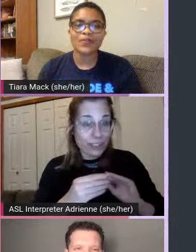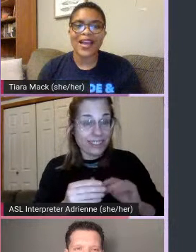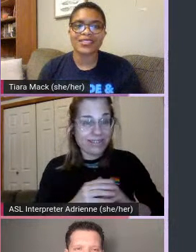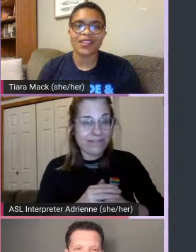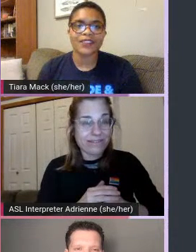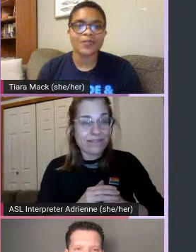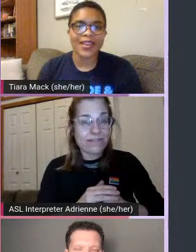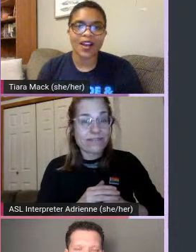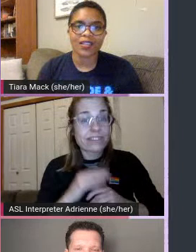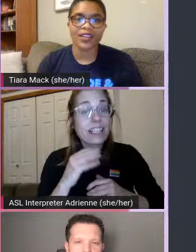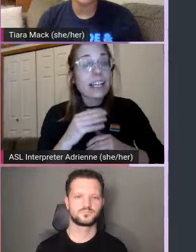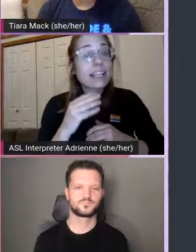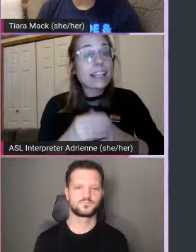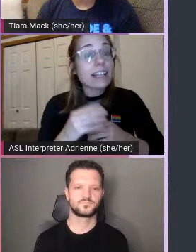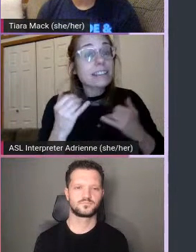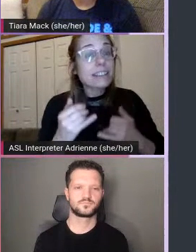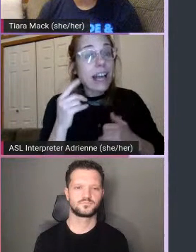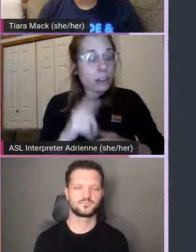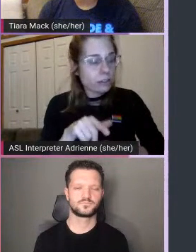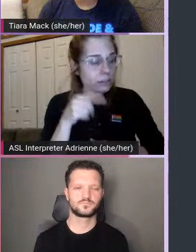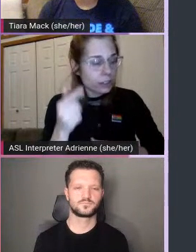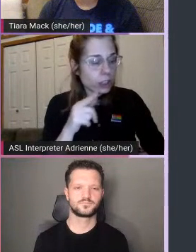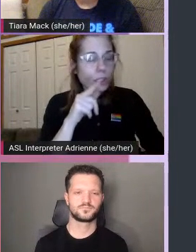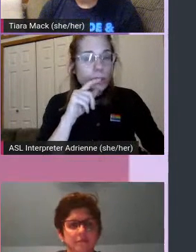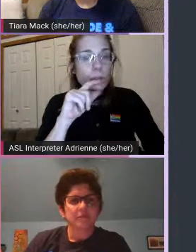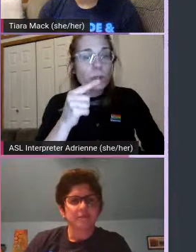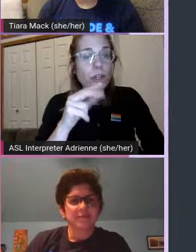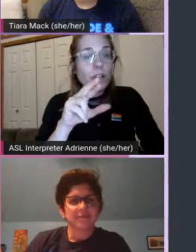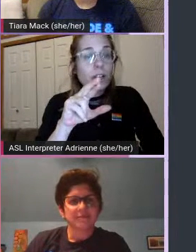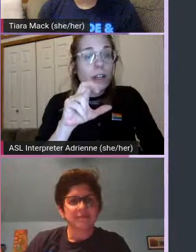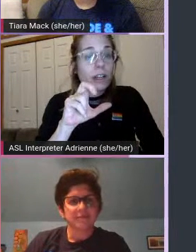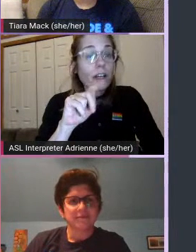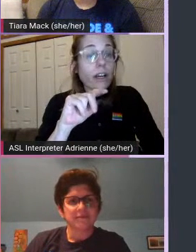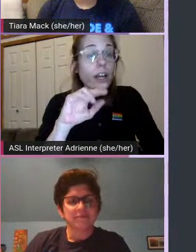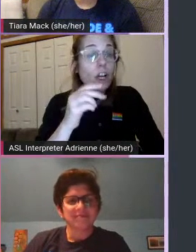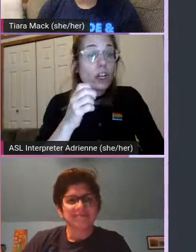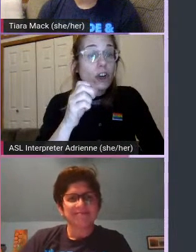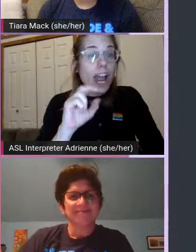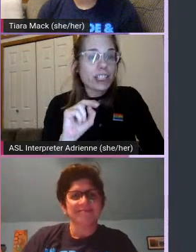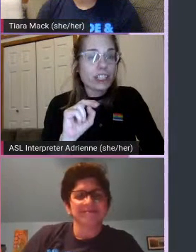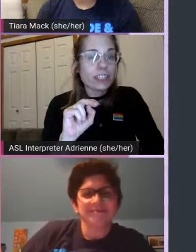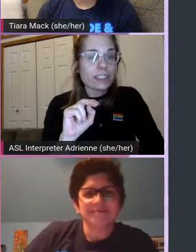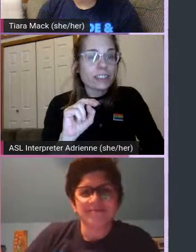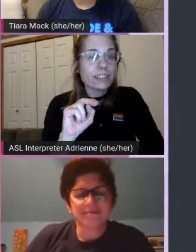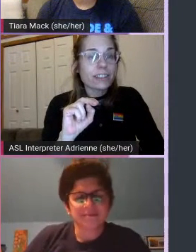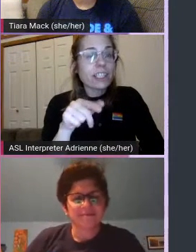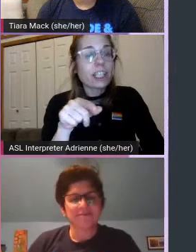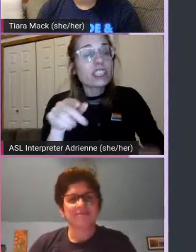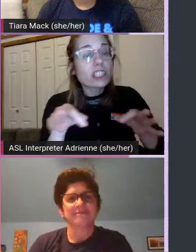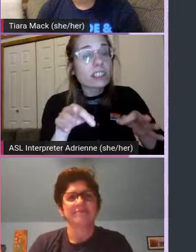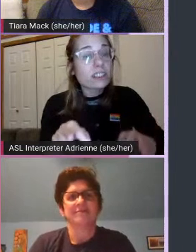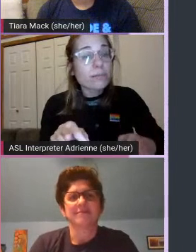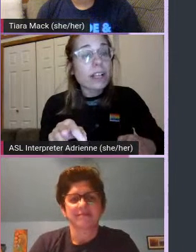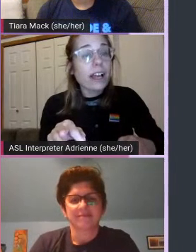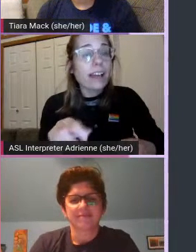I'm going to pass it off to my colleague Gretchen, who will talk a little bit more about the legislative priorities in Connecticut.